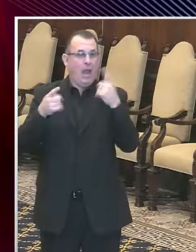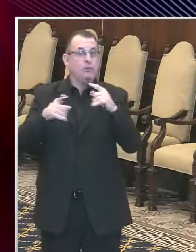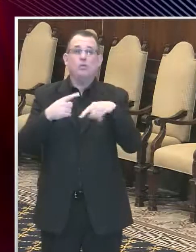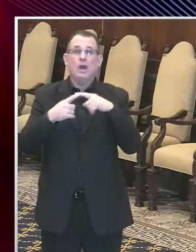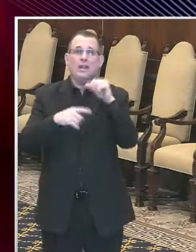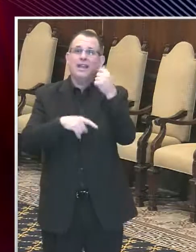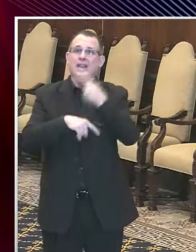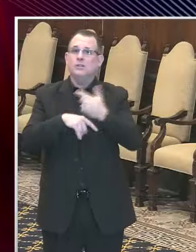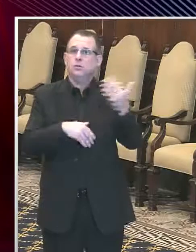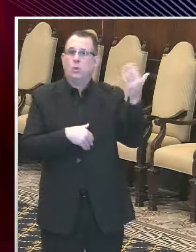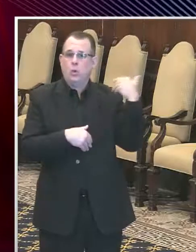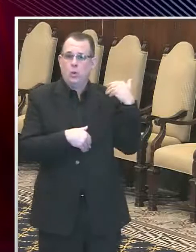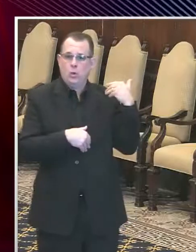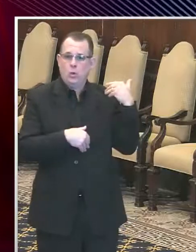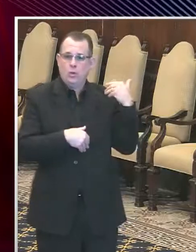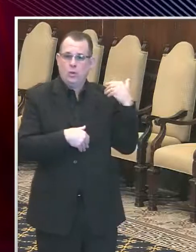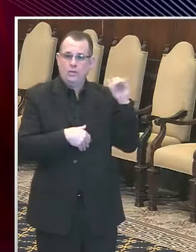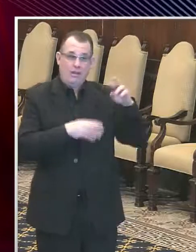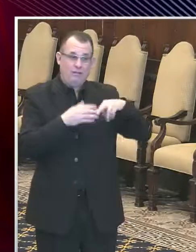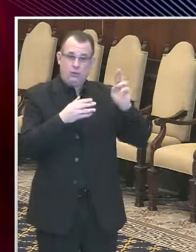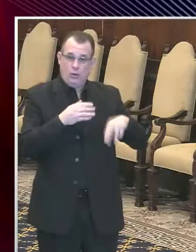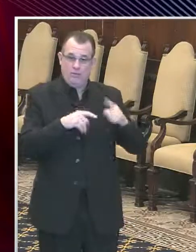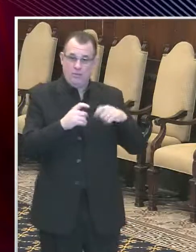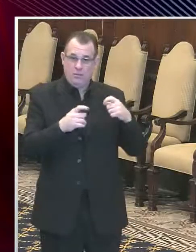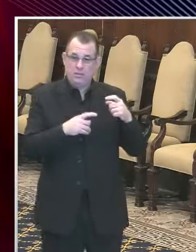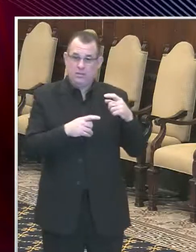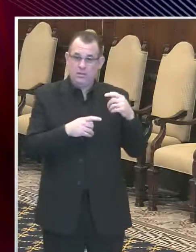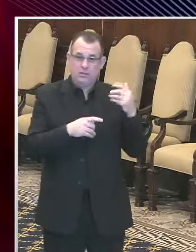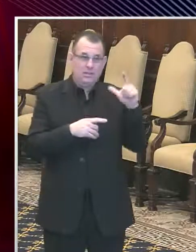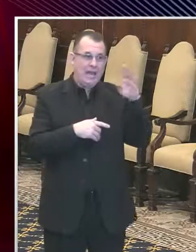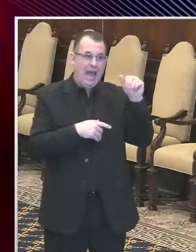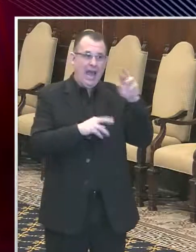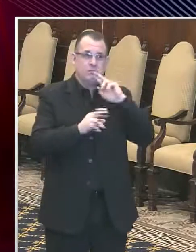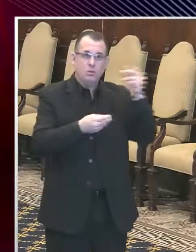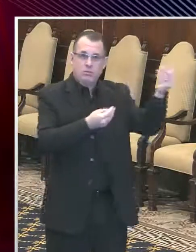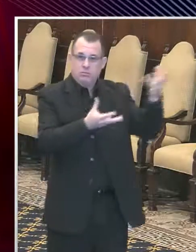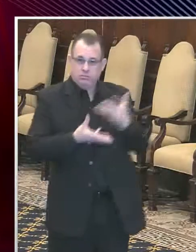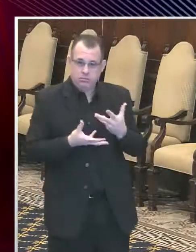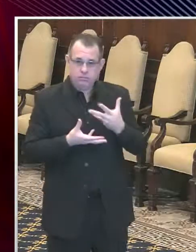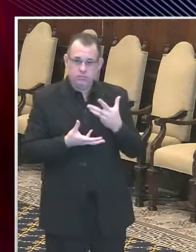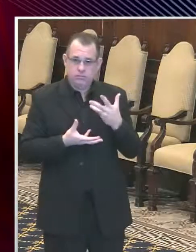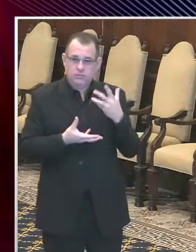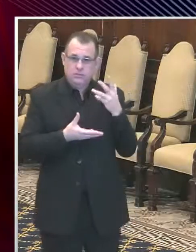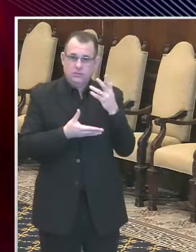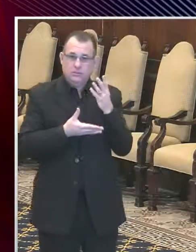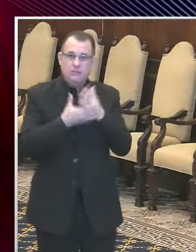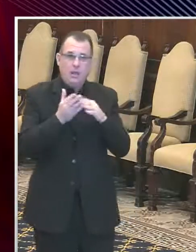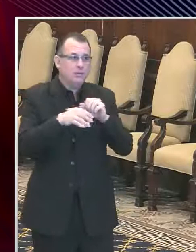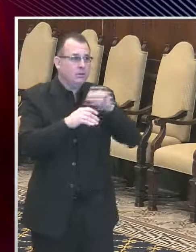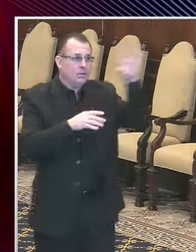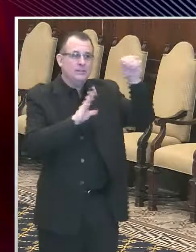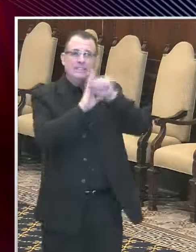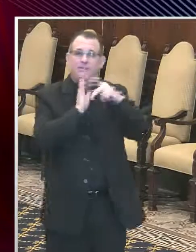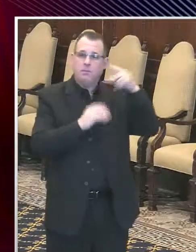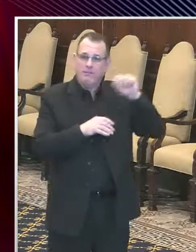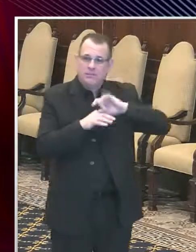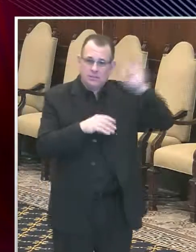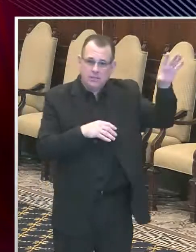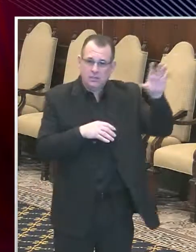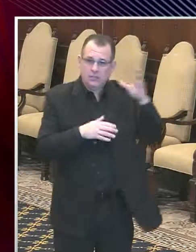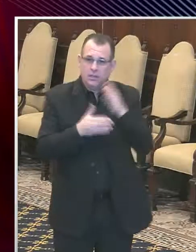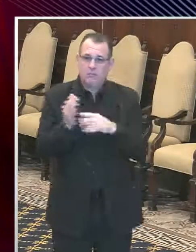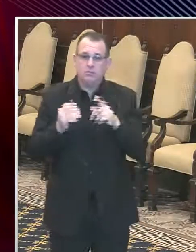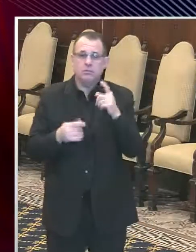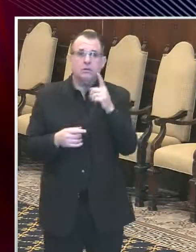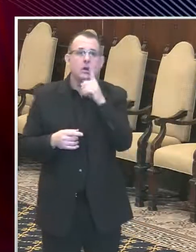results come from the laboratories, some direct to us and some to the state of Pennsylvania, where they may know that this is a resident in the state of Pennsylvania, but they don't know